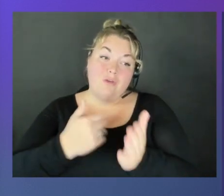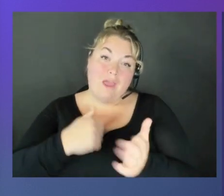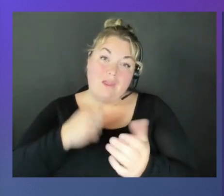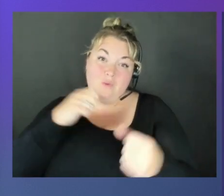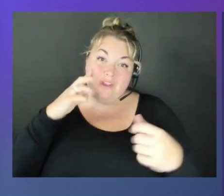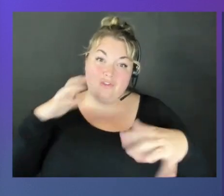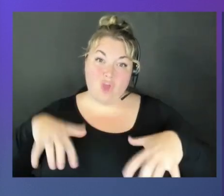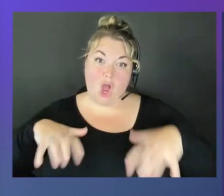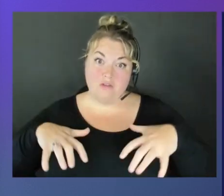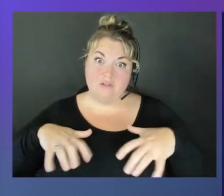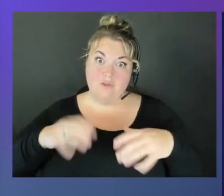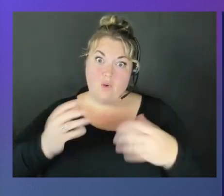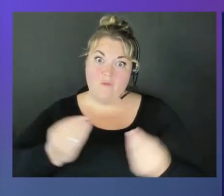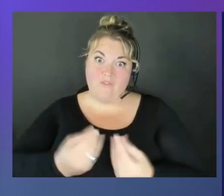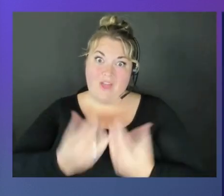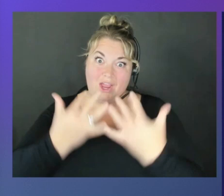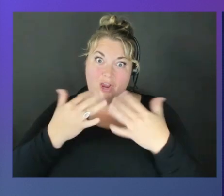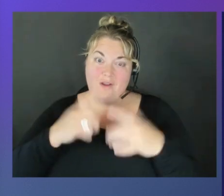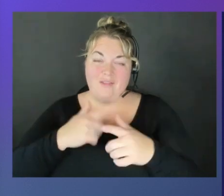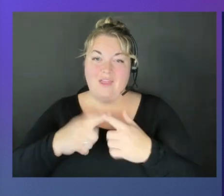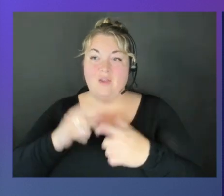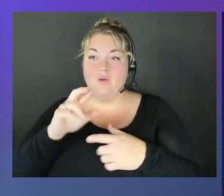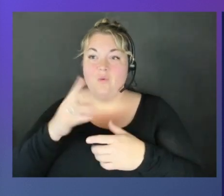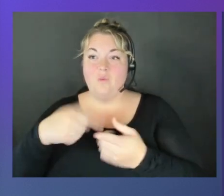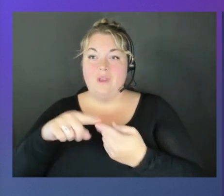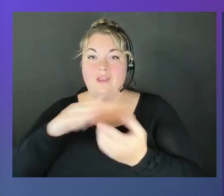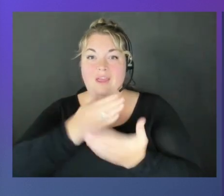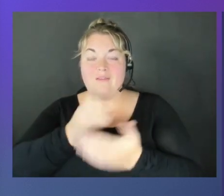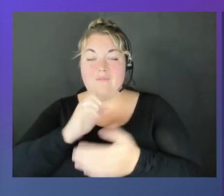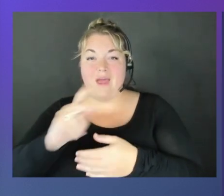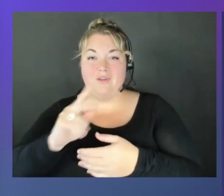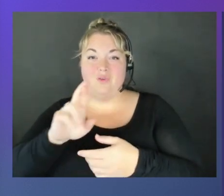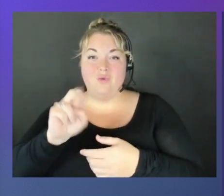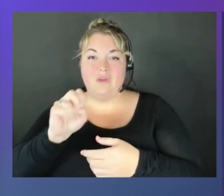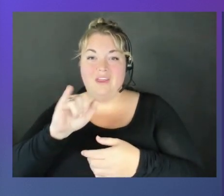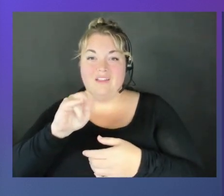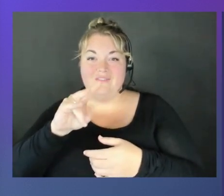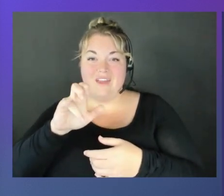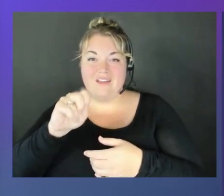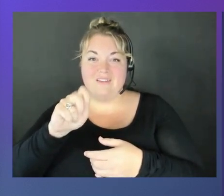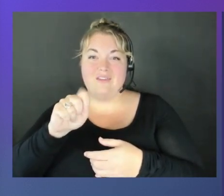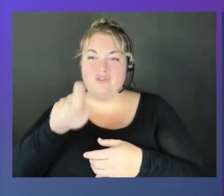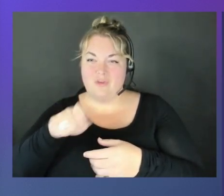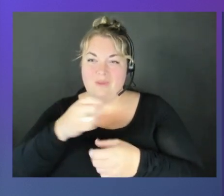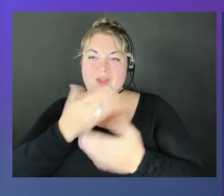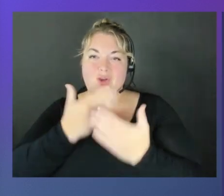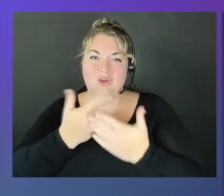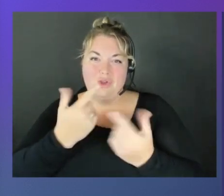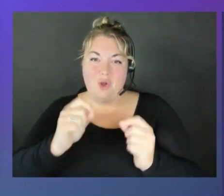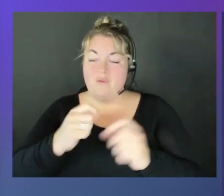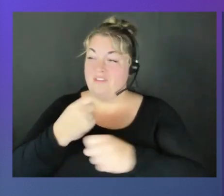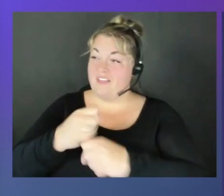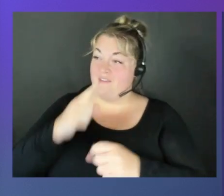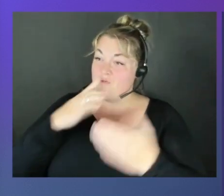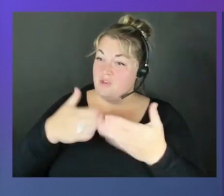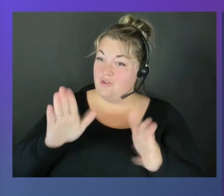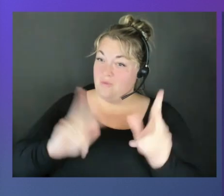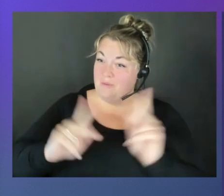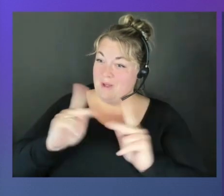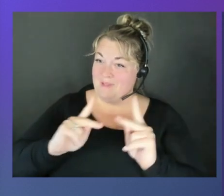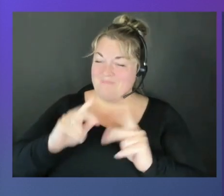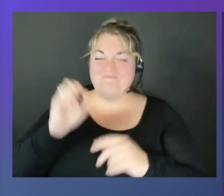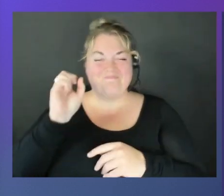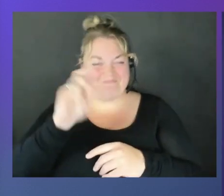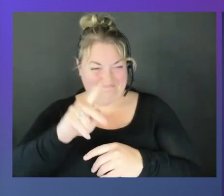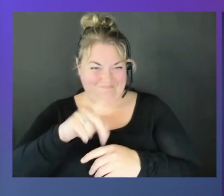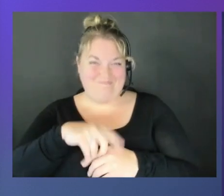And by the time we get to reInvent, it should be good to go. So it's safe for the general public. Exactly. Okay, and you mentioned this